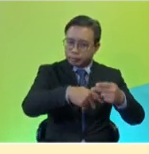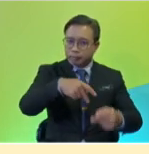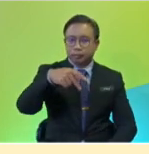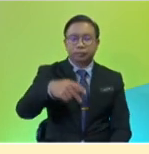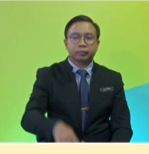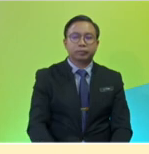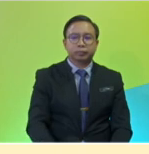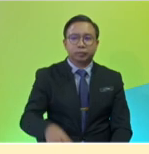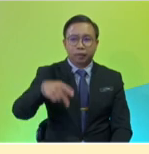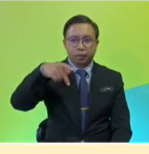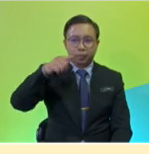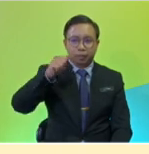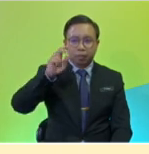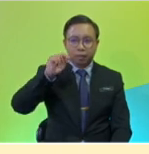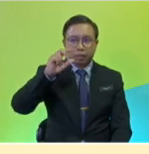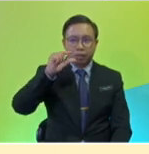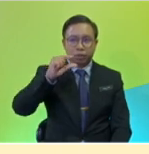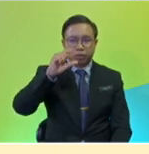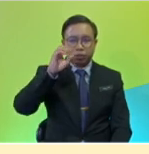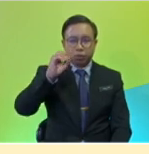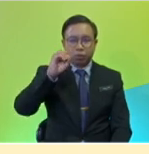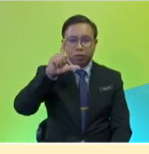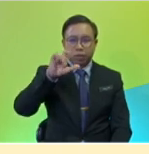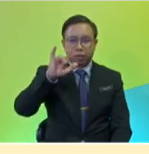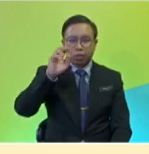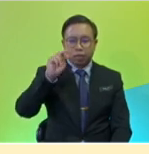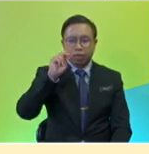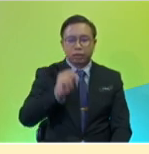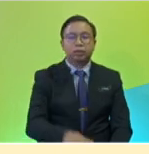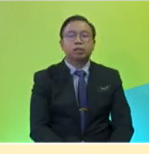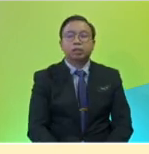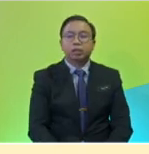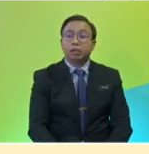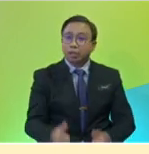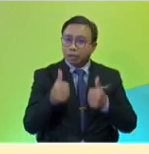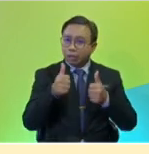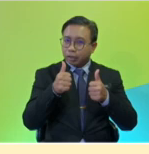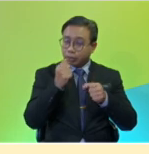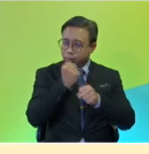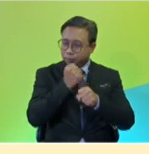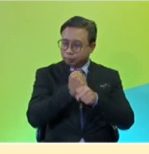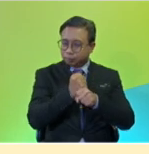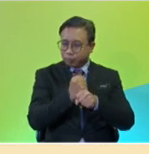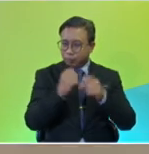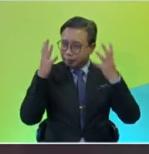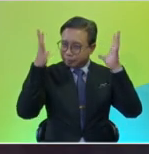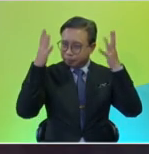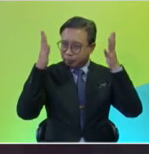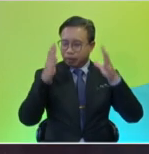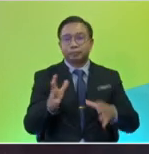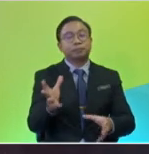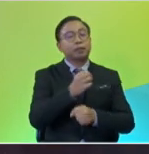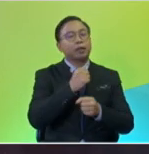B A N G O L I N. Good job, Muaz. Yeah, you've got